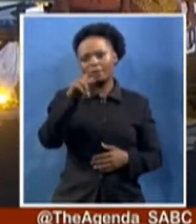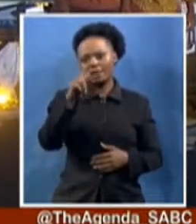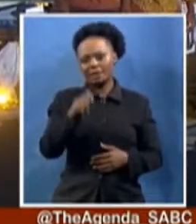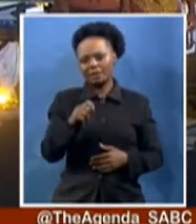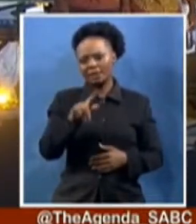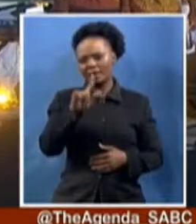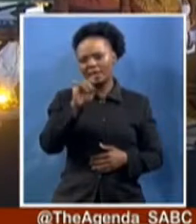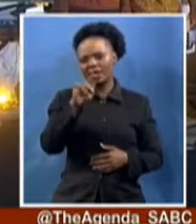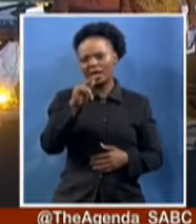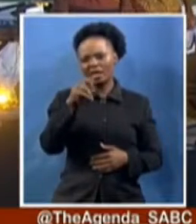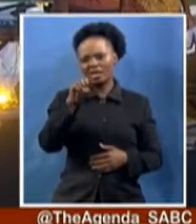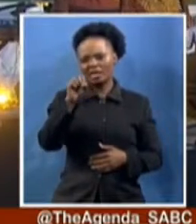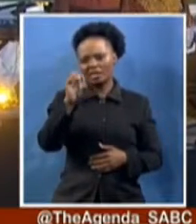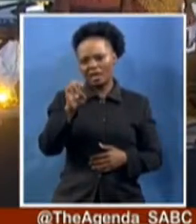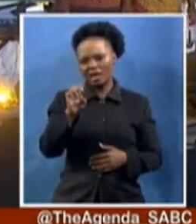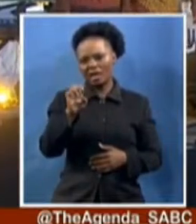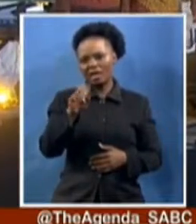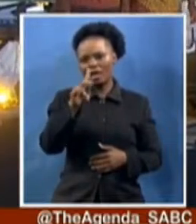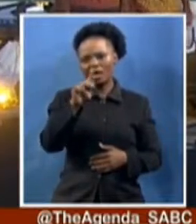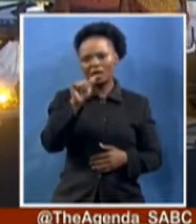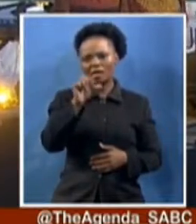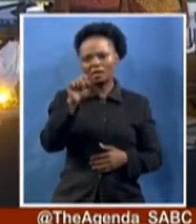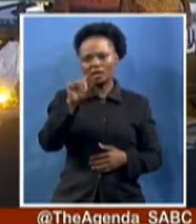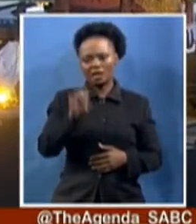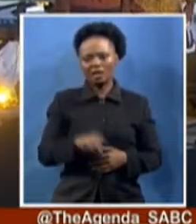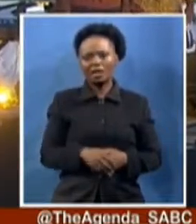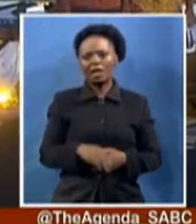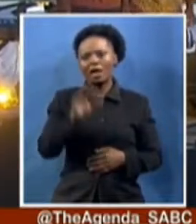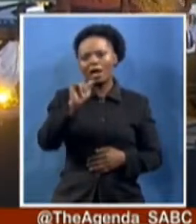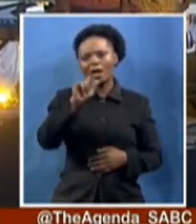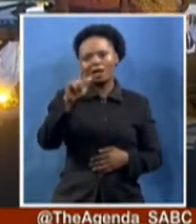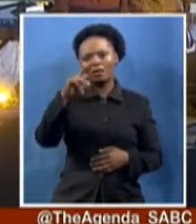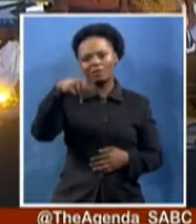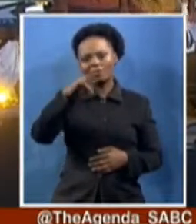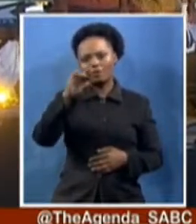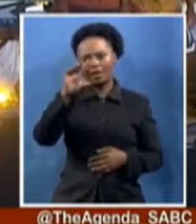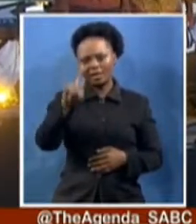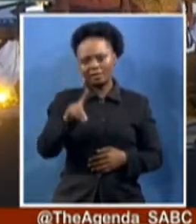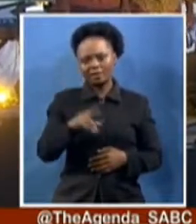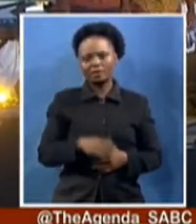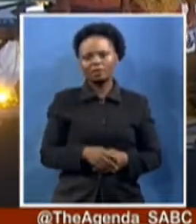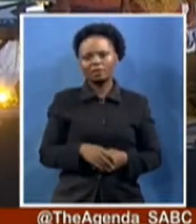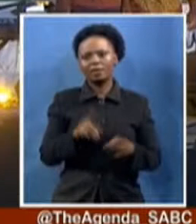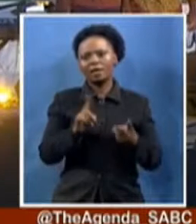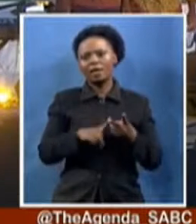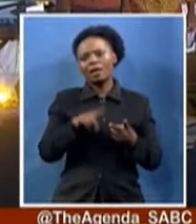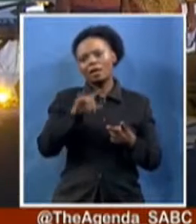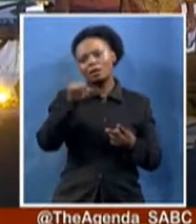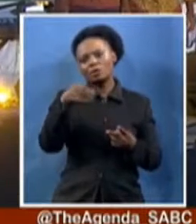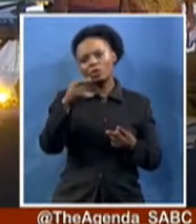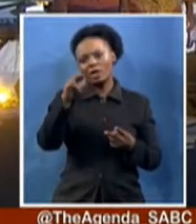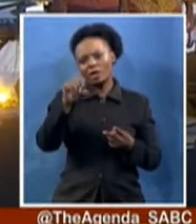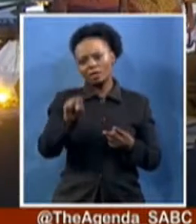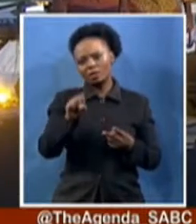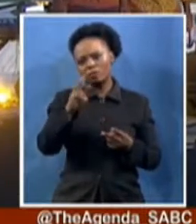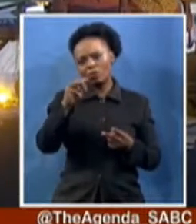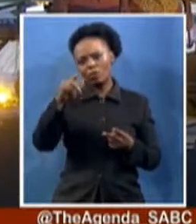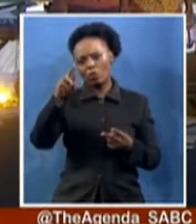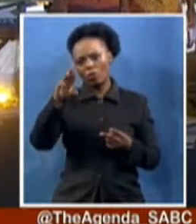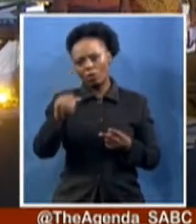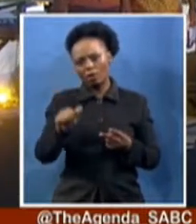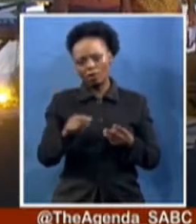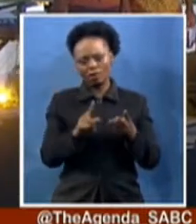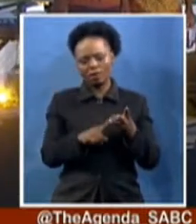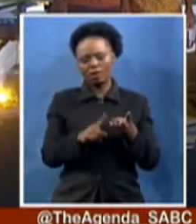Alfred Kuma, J.S. Moroka, Albert